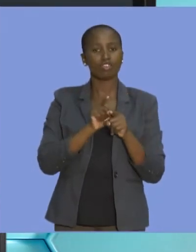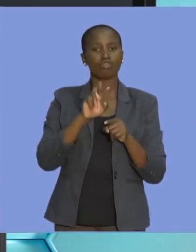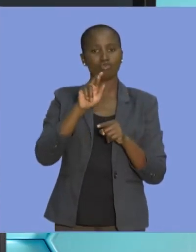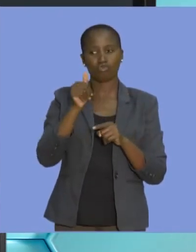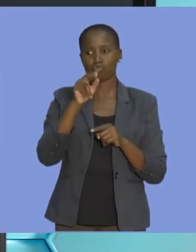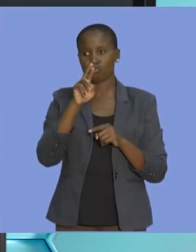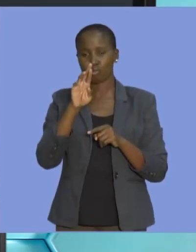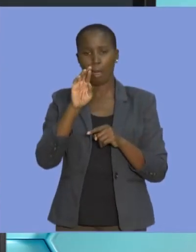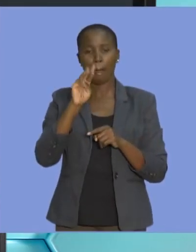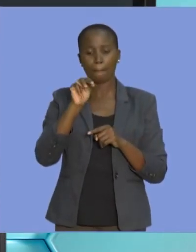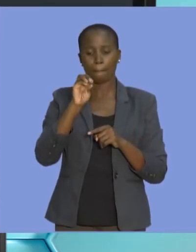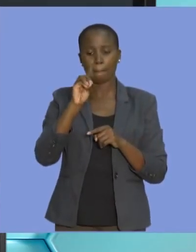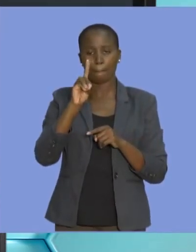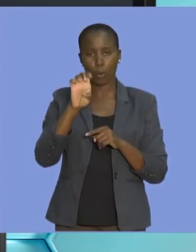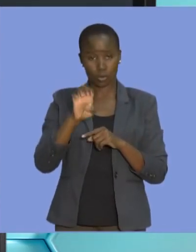Are we all together?